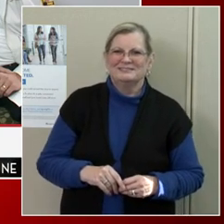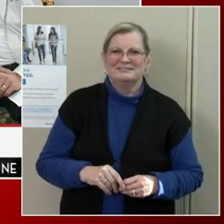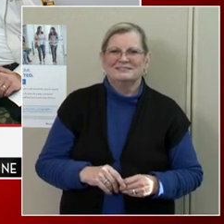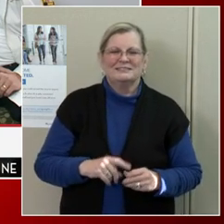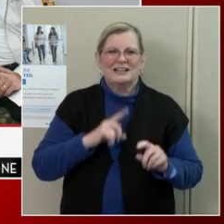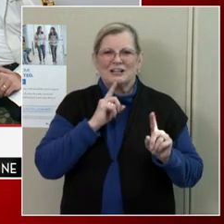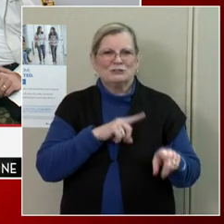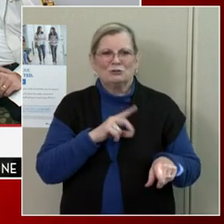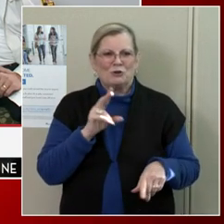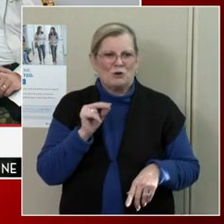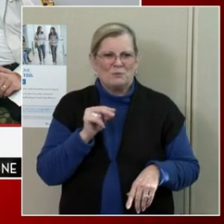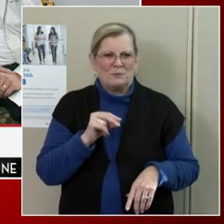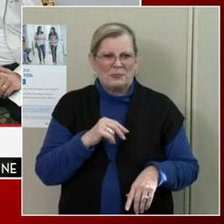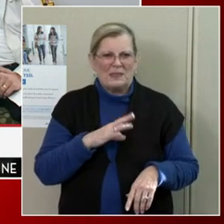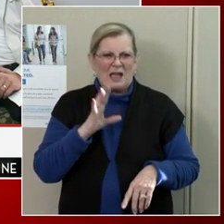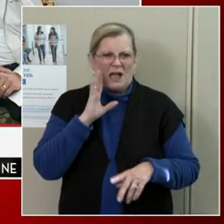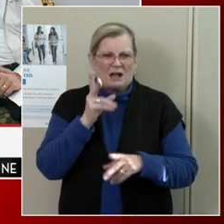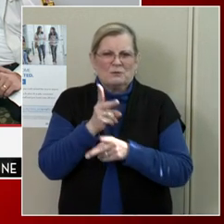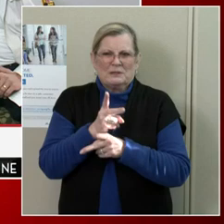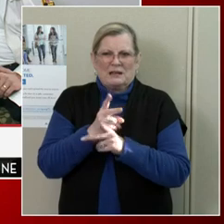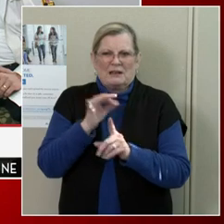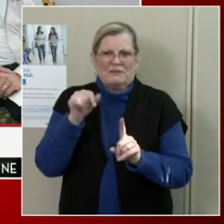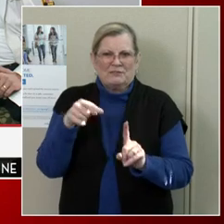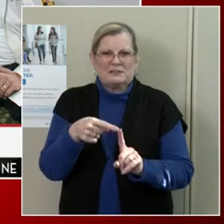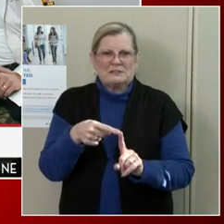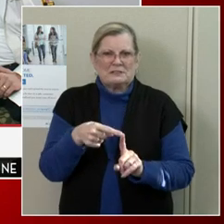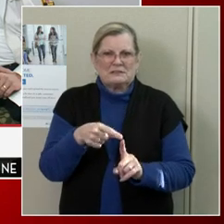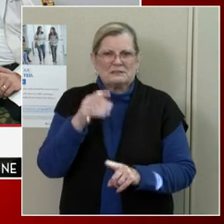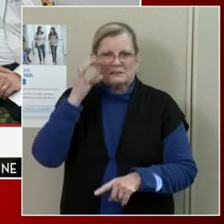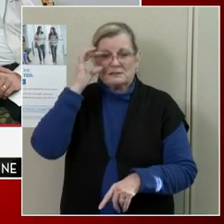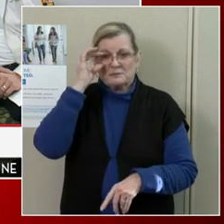I'll take care of it. You'll take care of it? Okay.